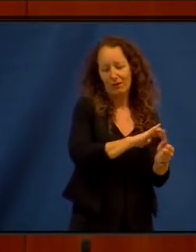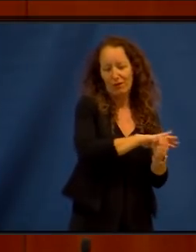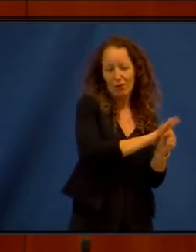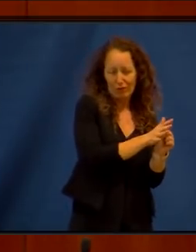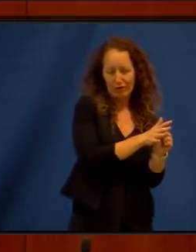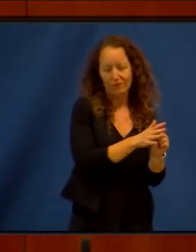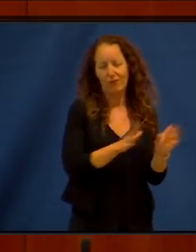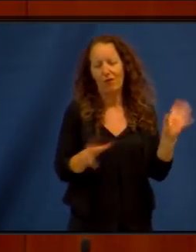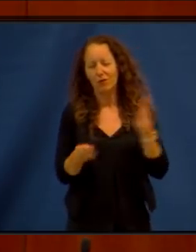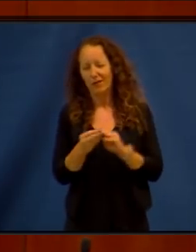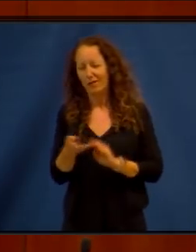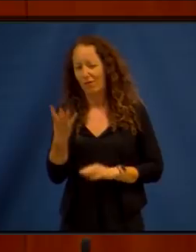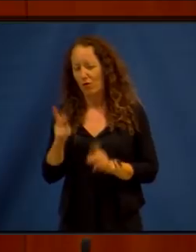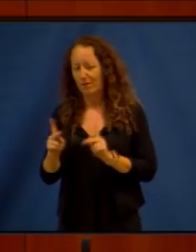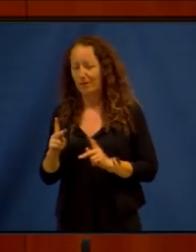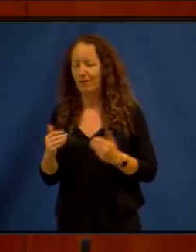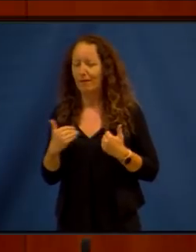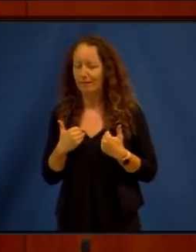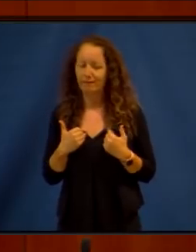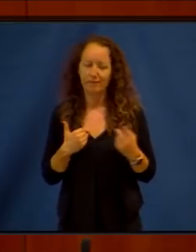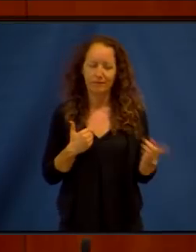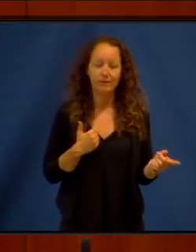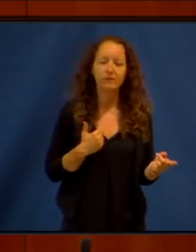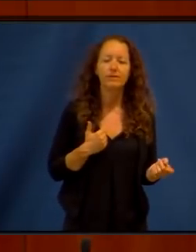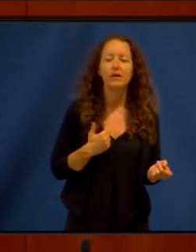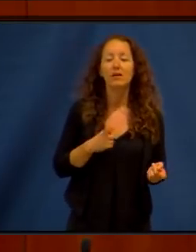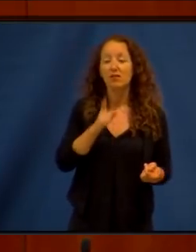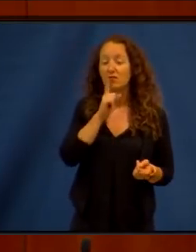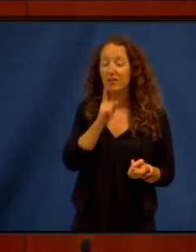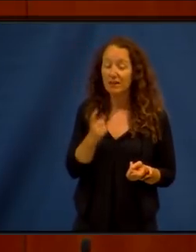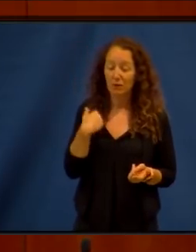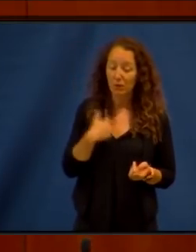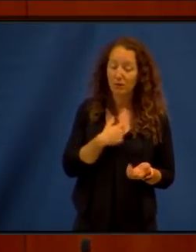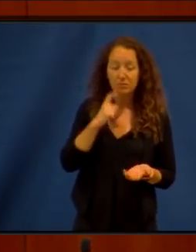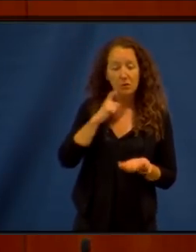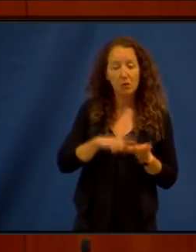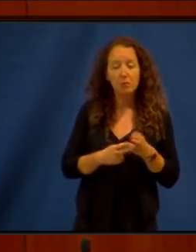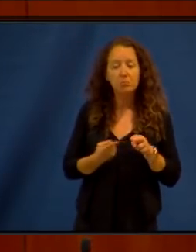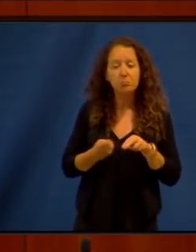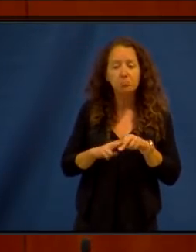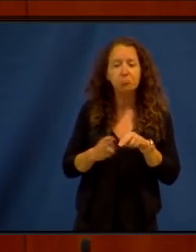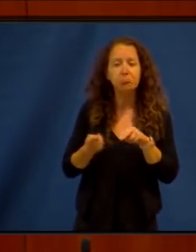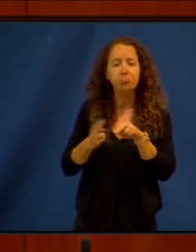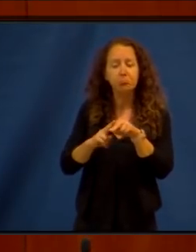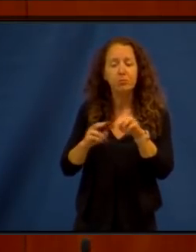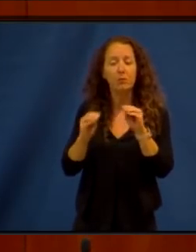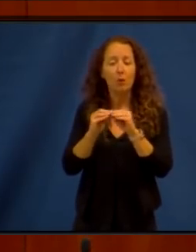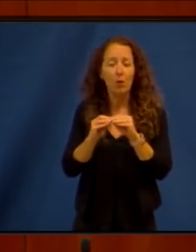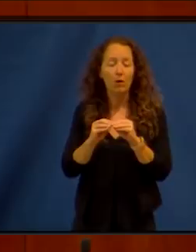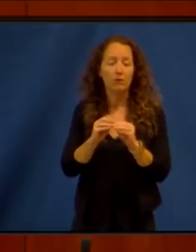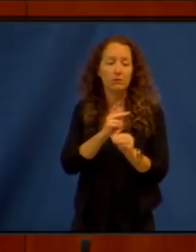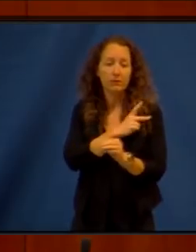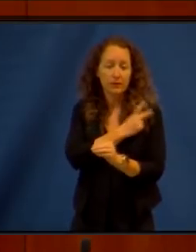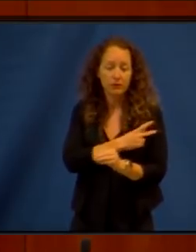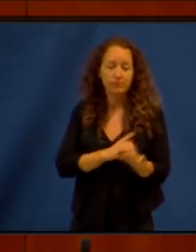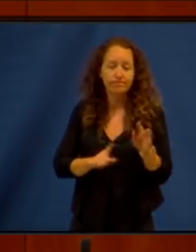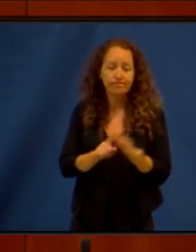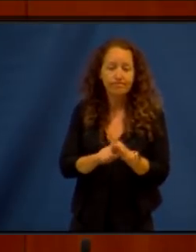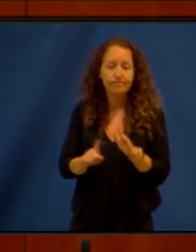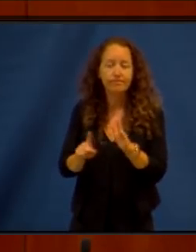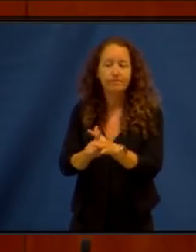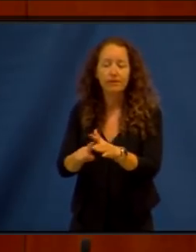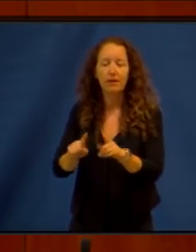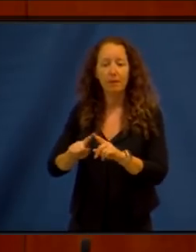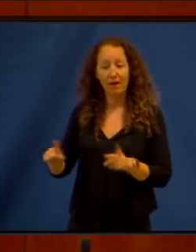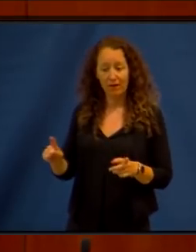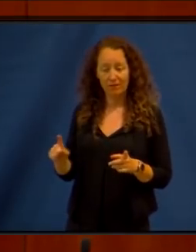increases from our standpoint in treating patients, but we're not seeing it from a community spread, so to speak. In